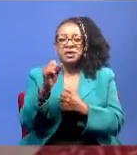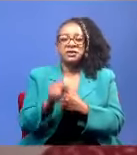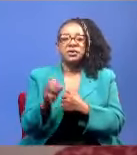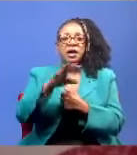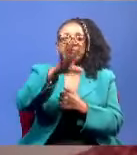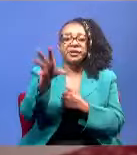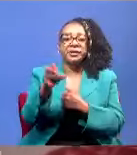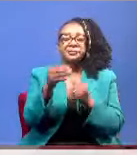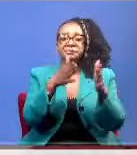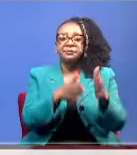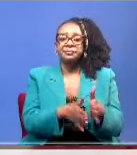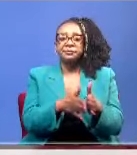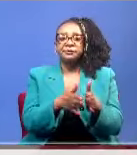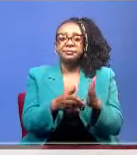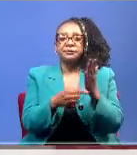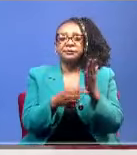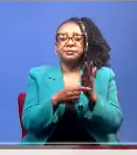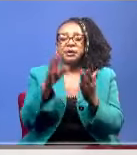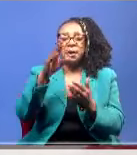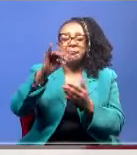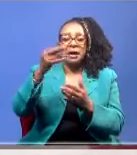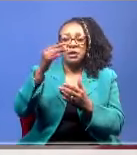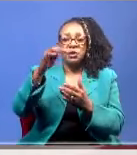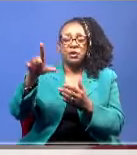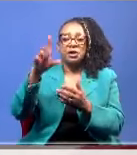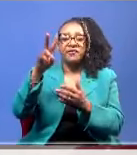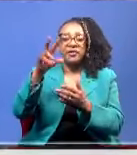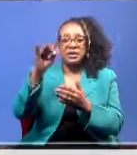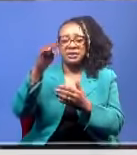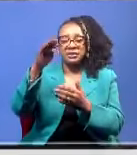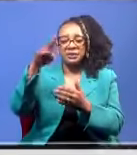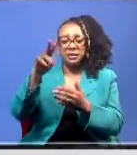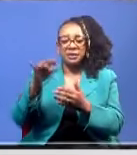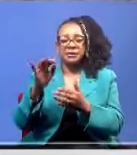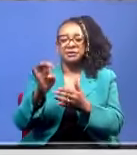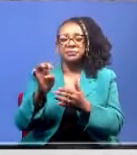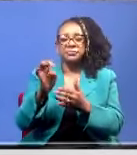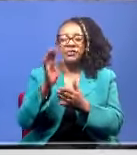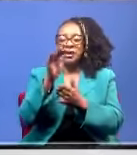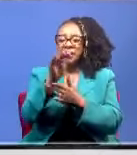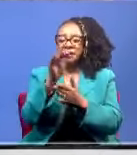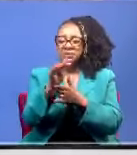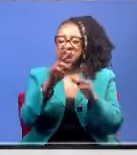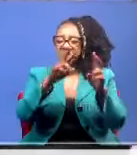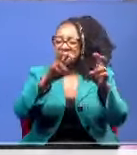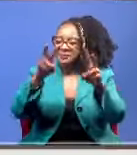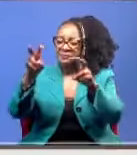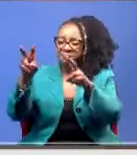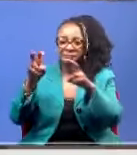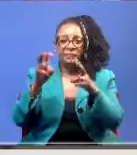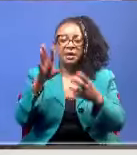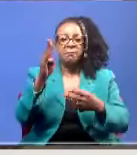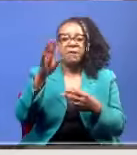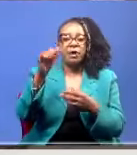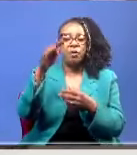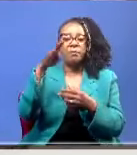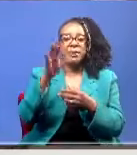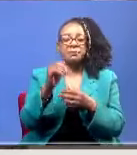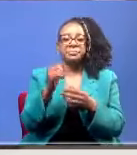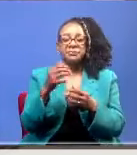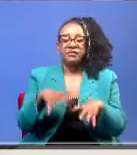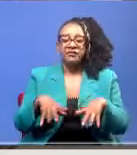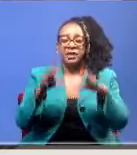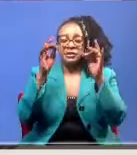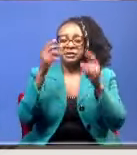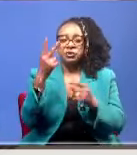national identified as Michael Ballantyne. Police and irate locals launched an ambush at Baobab area, recovering the two